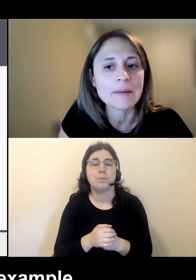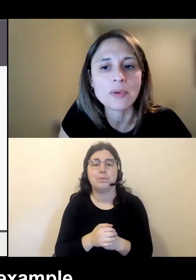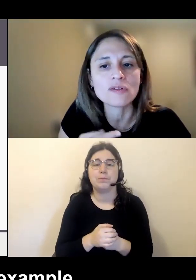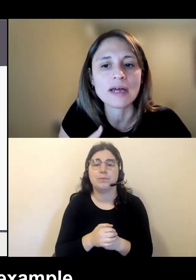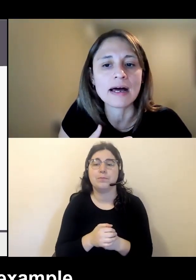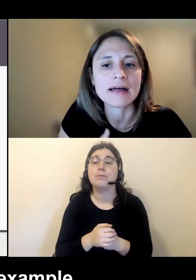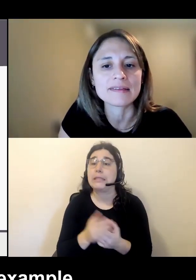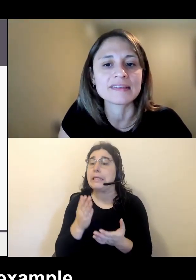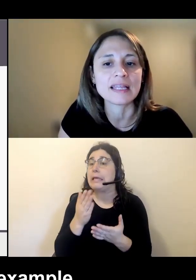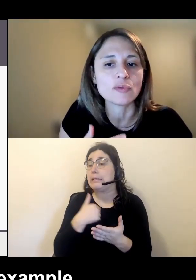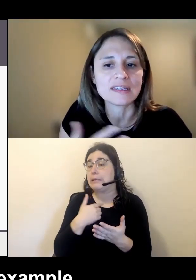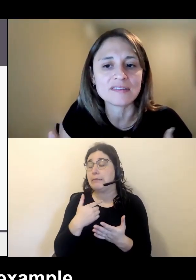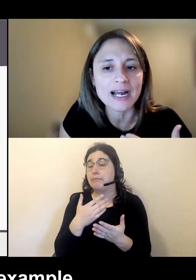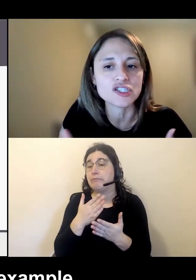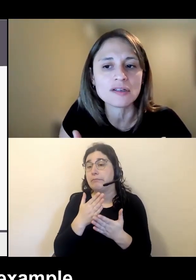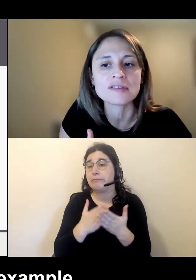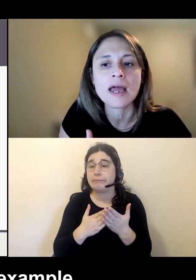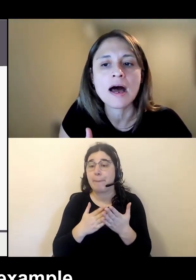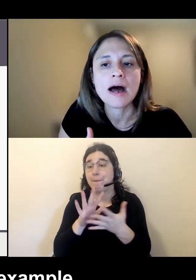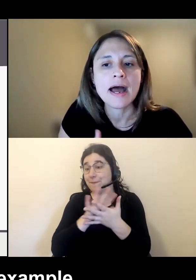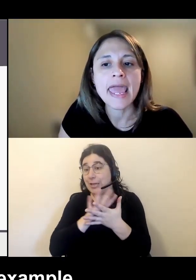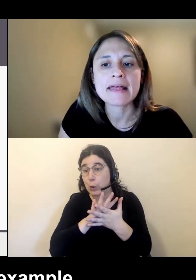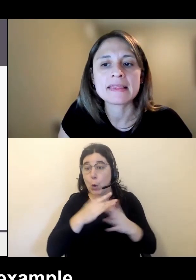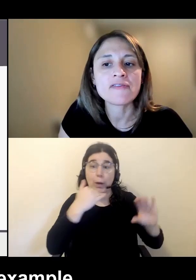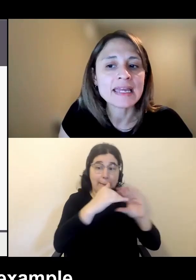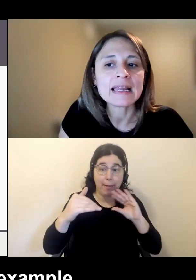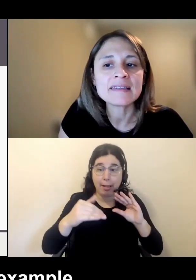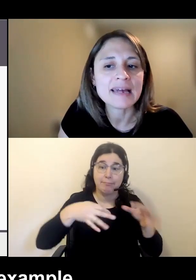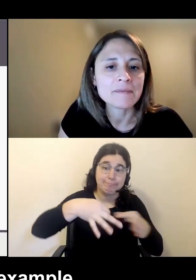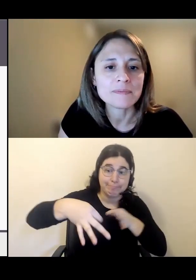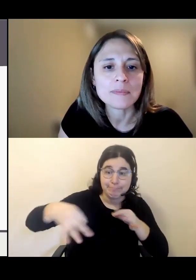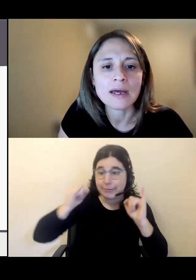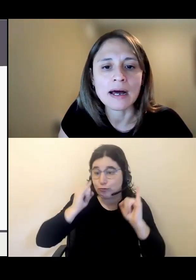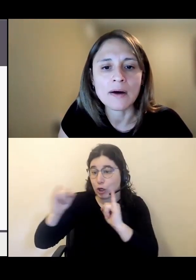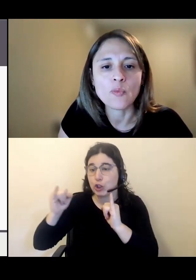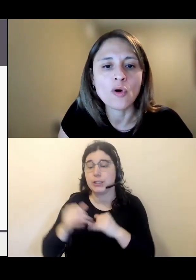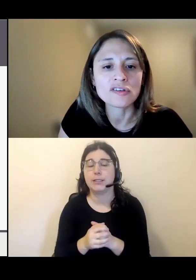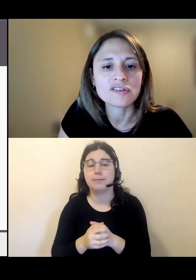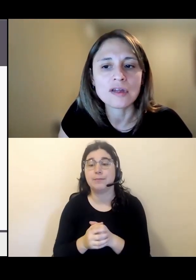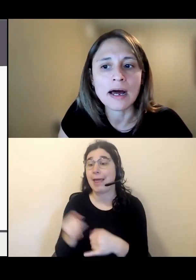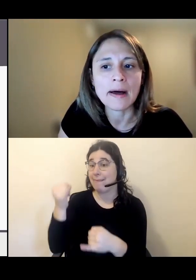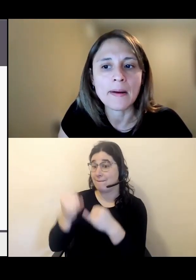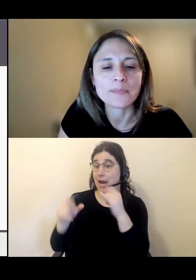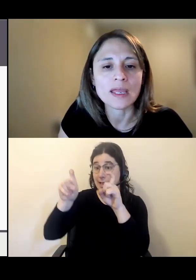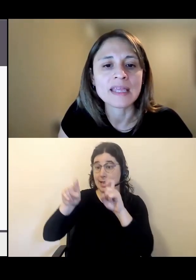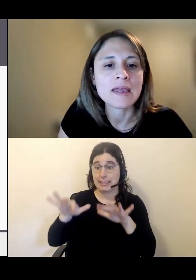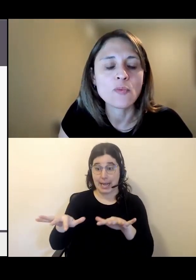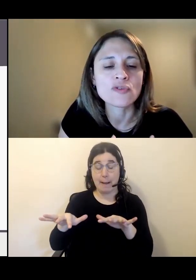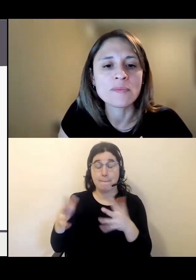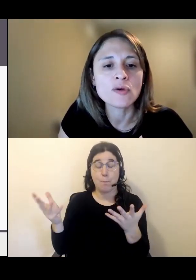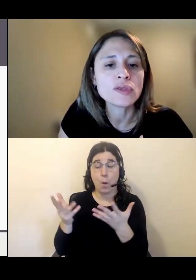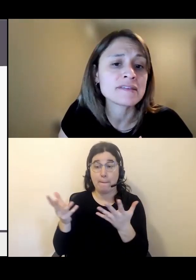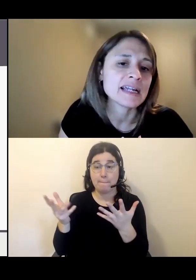for example, sometimes with instructions. And the final exam was,